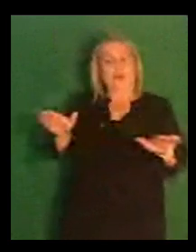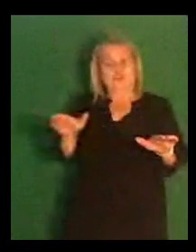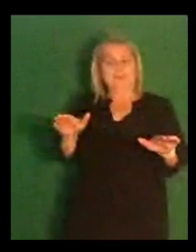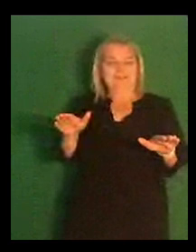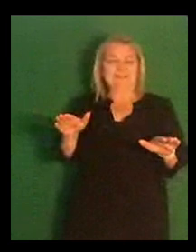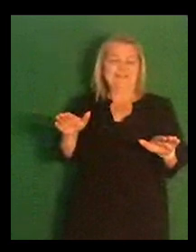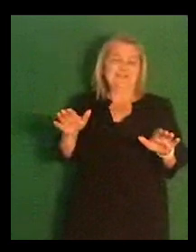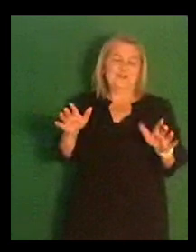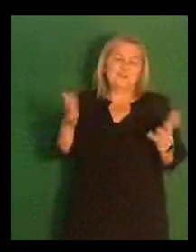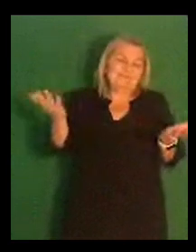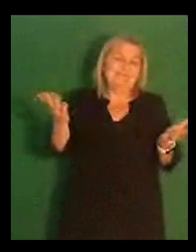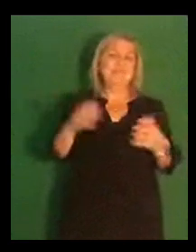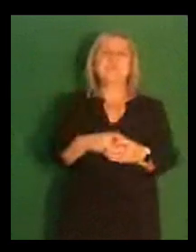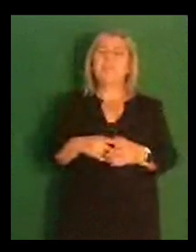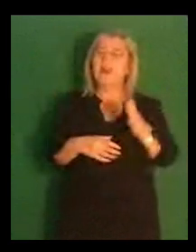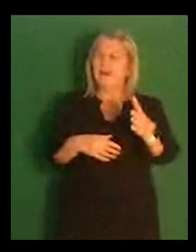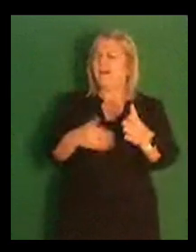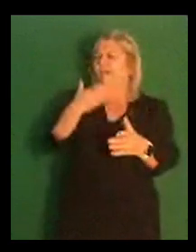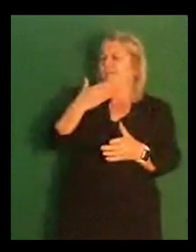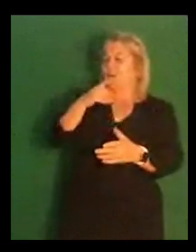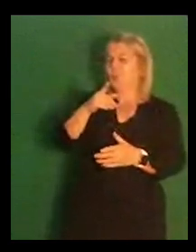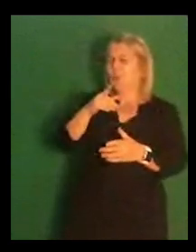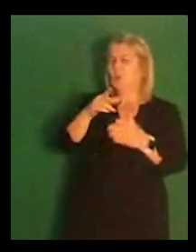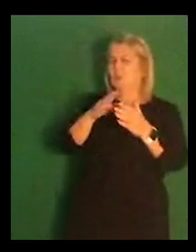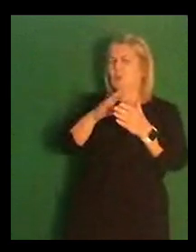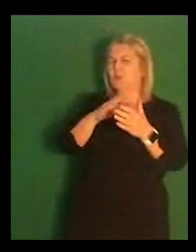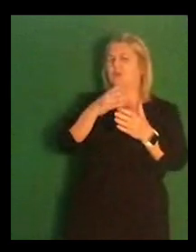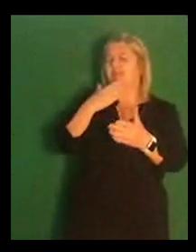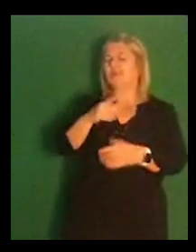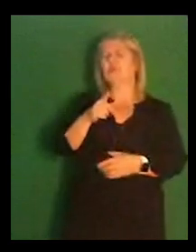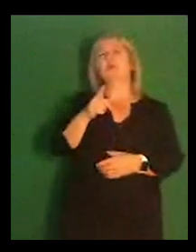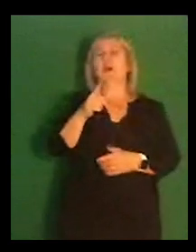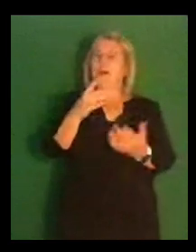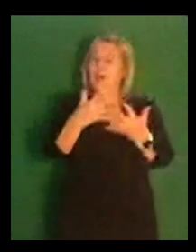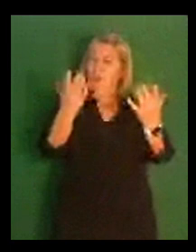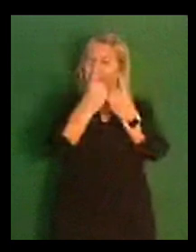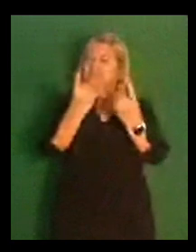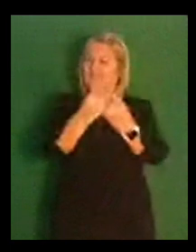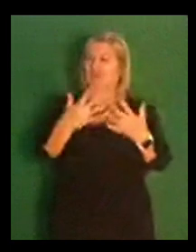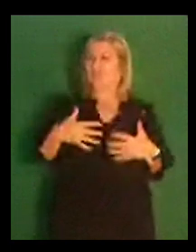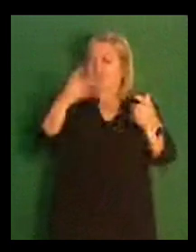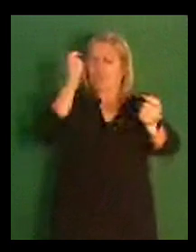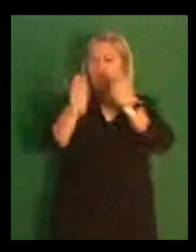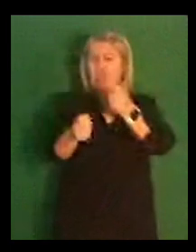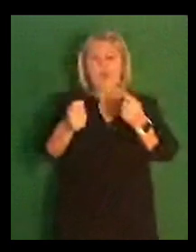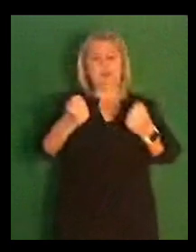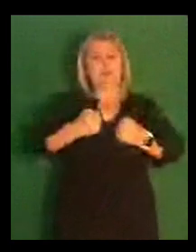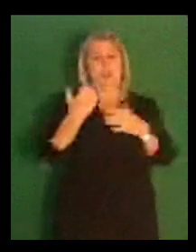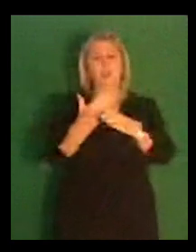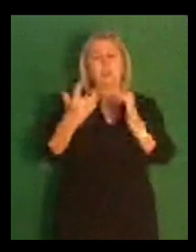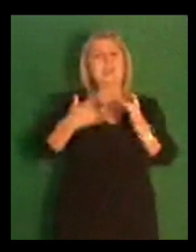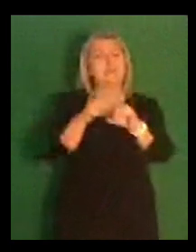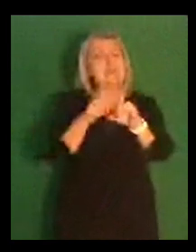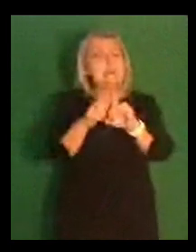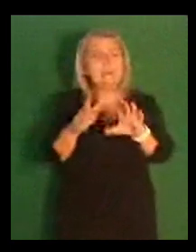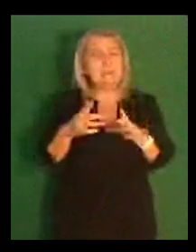There's something quite refreshing about all of those things collapsing, though, isn't there? Like, I feel in my working life, I've often have to kind of really